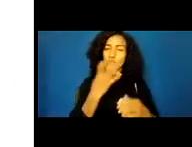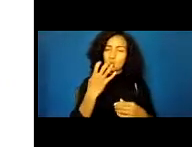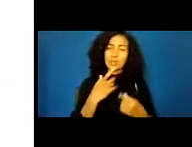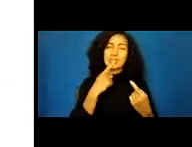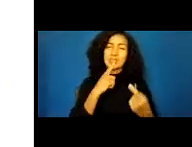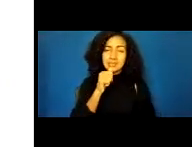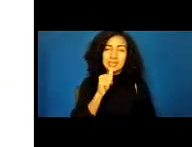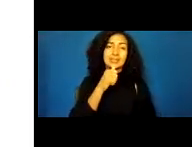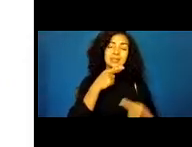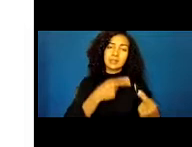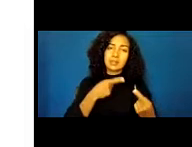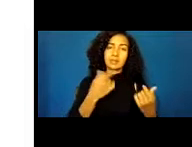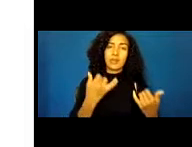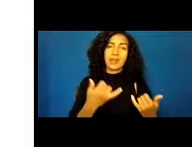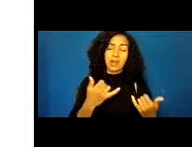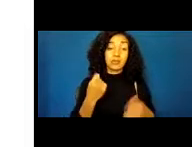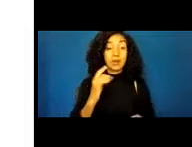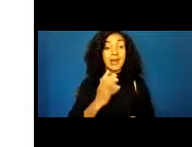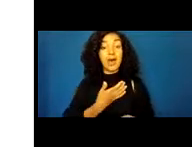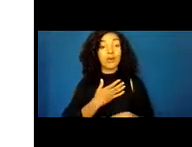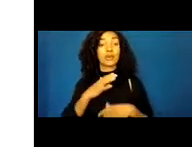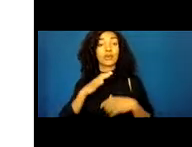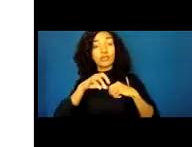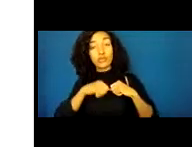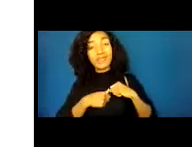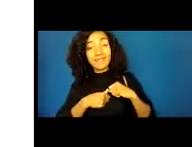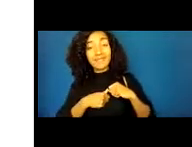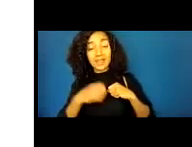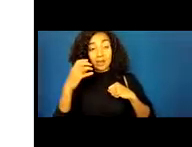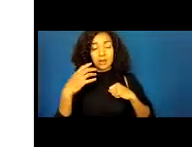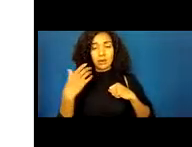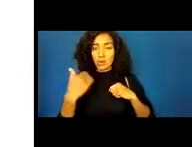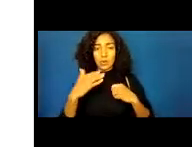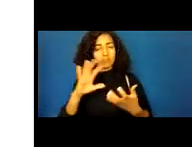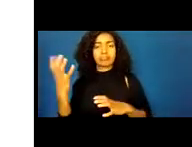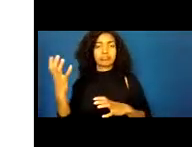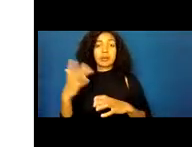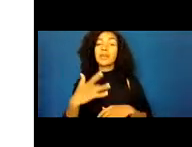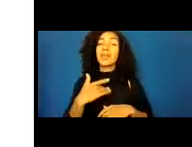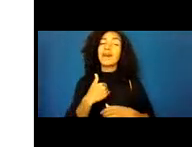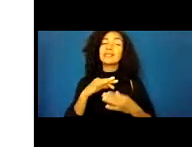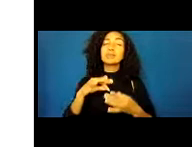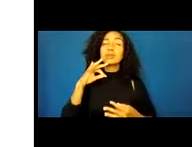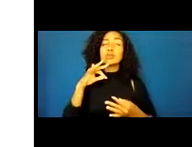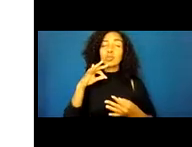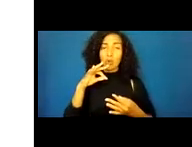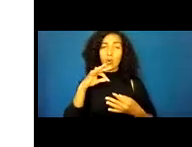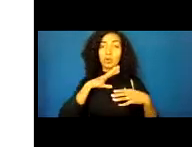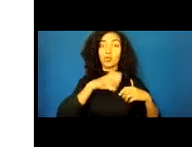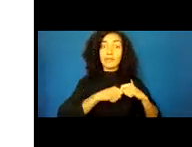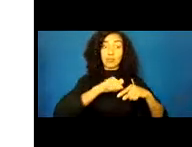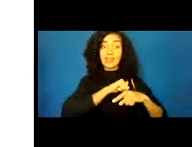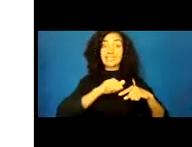disrupted. We have really important spiritual grieving practices that have been in place since time